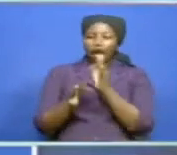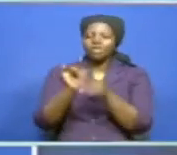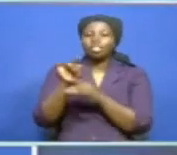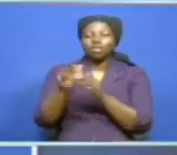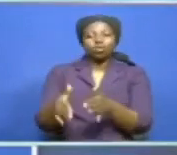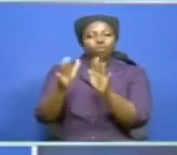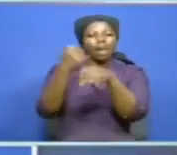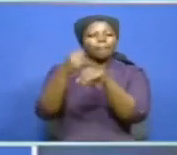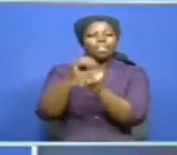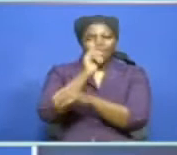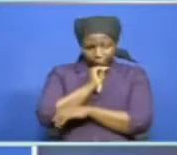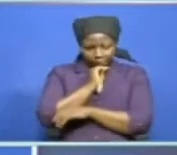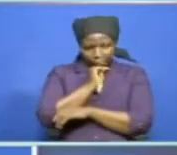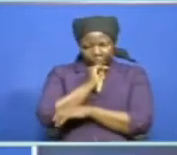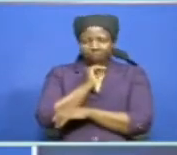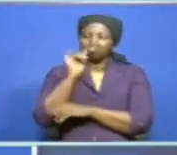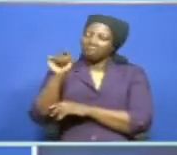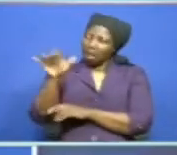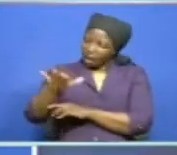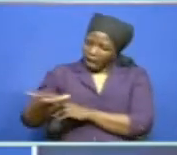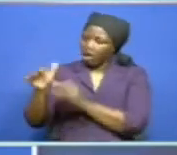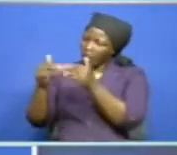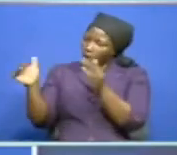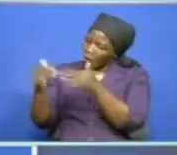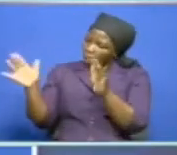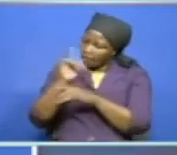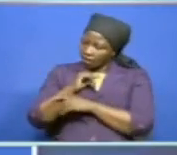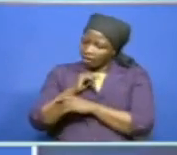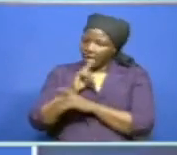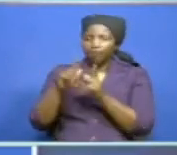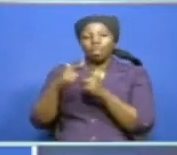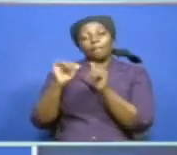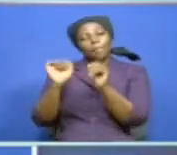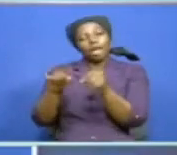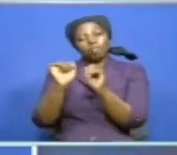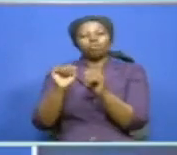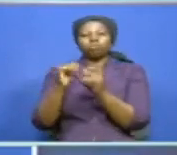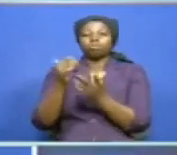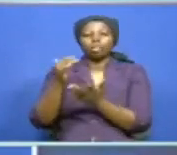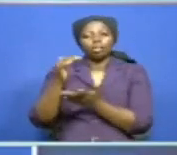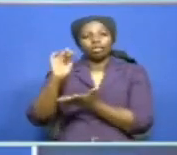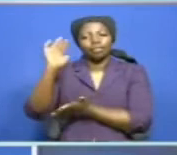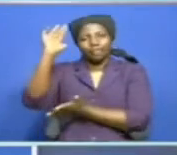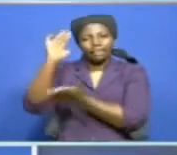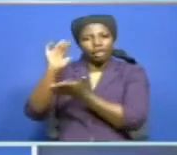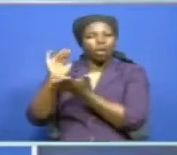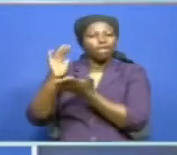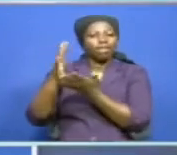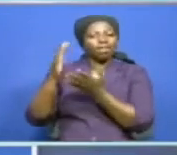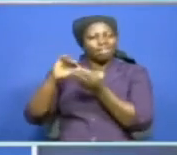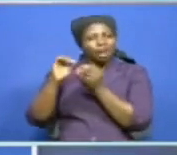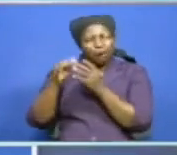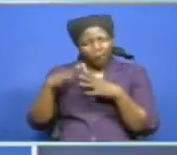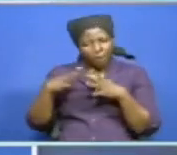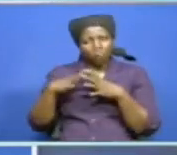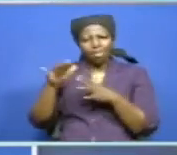made and those areas are opened up, we will even actually decongest these areas that we call